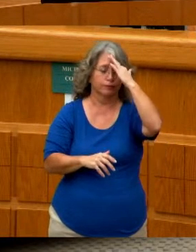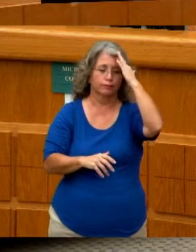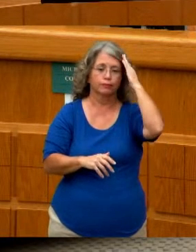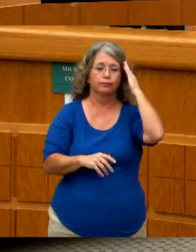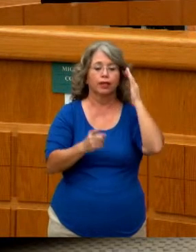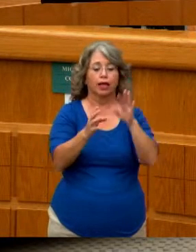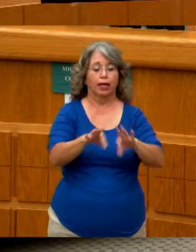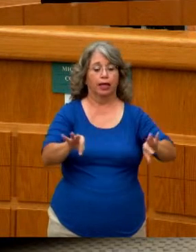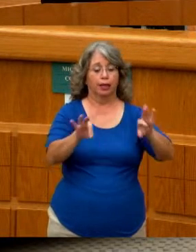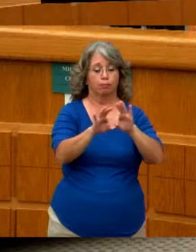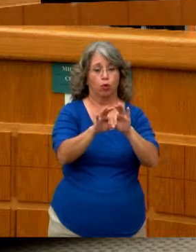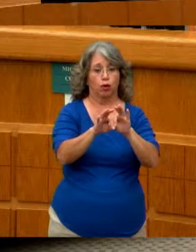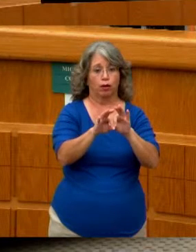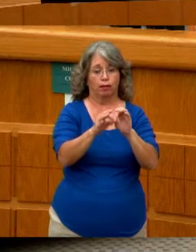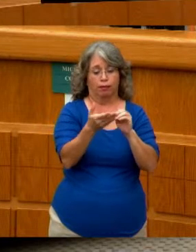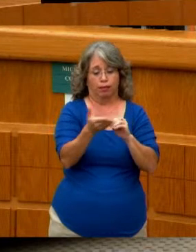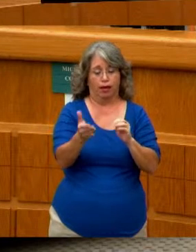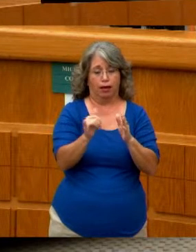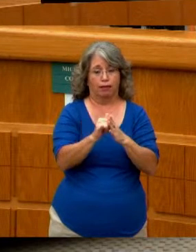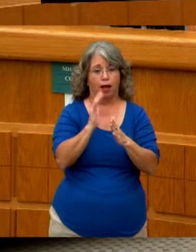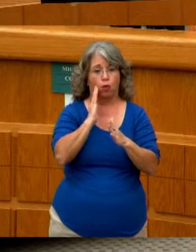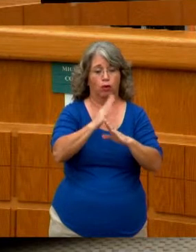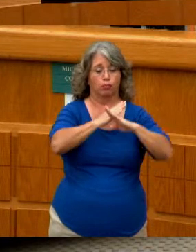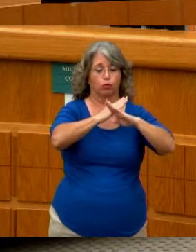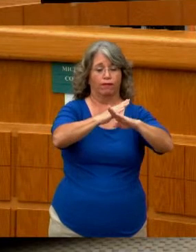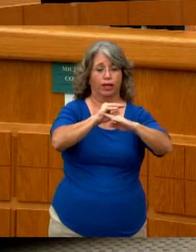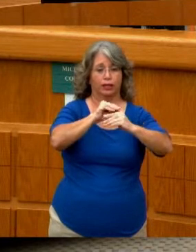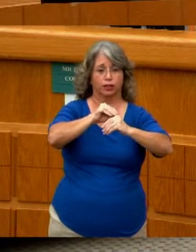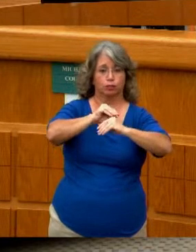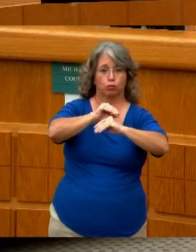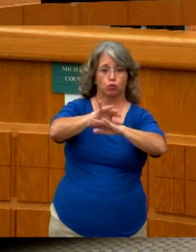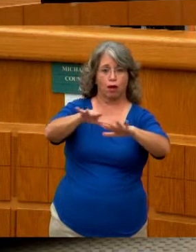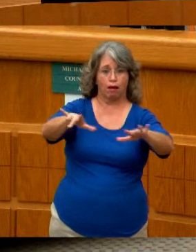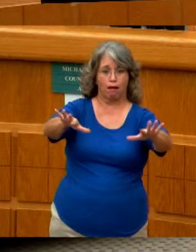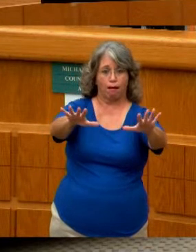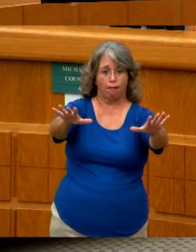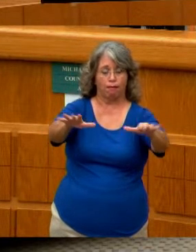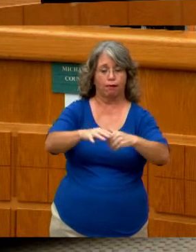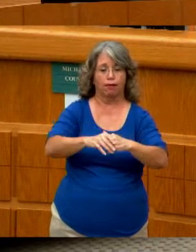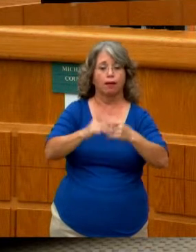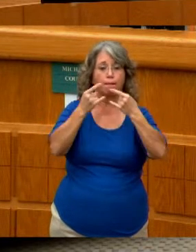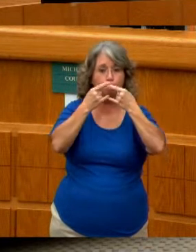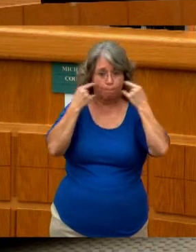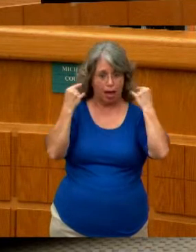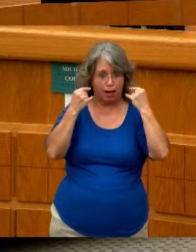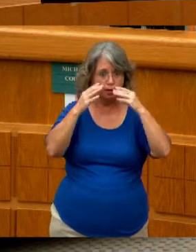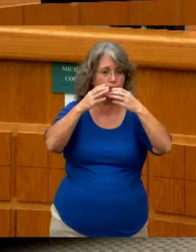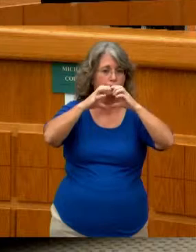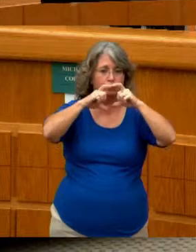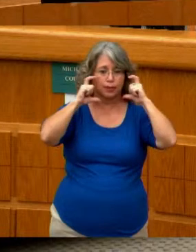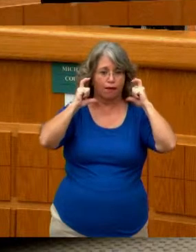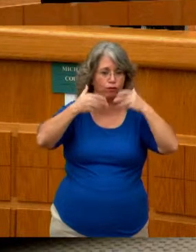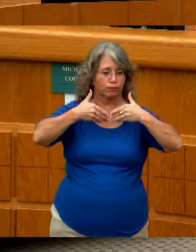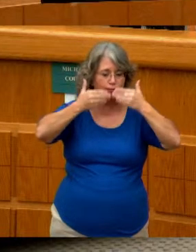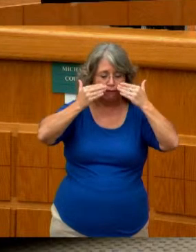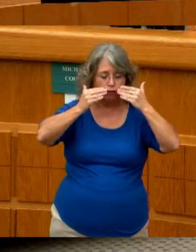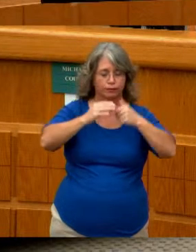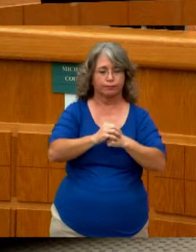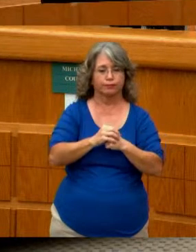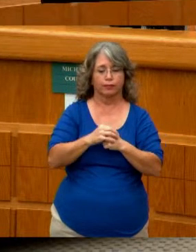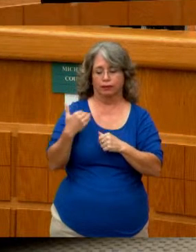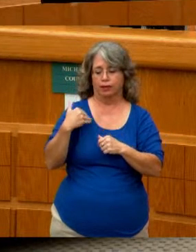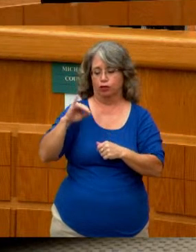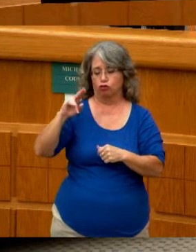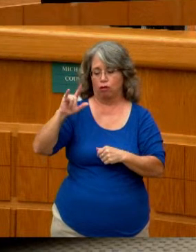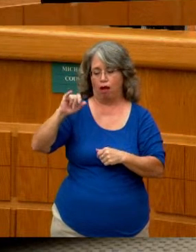increase. An important strategy that's helpful in preventing the spread of COVID-19 is a mask or face covering.